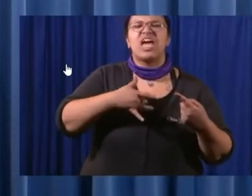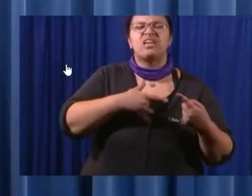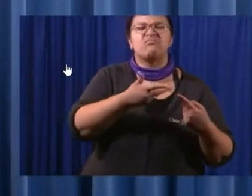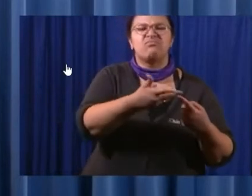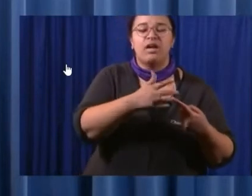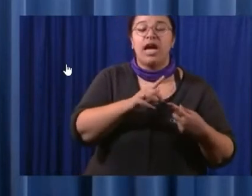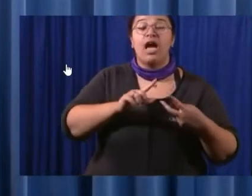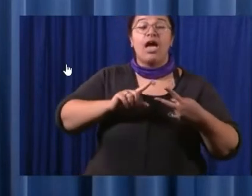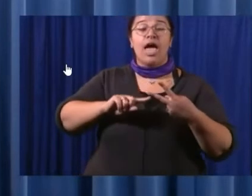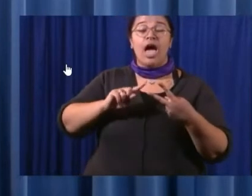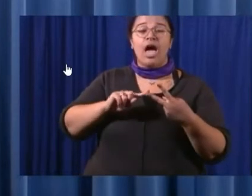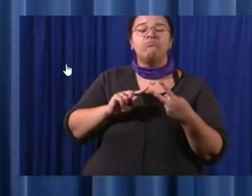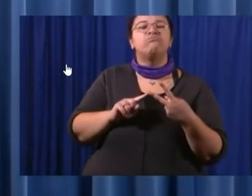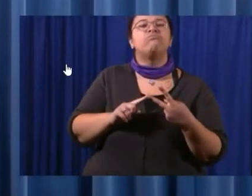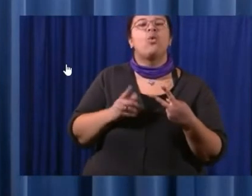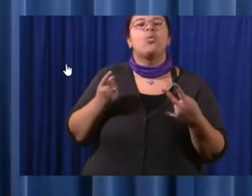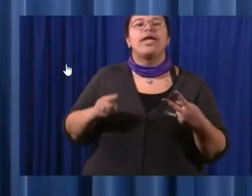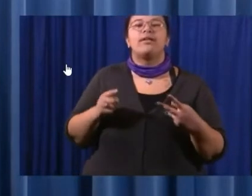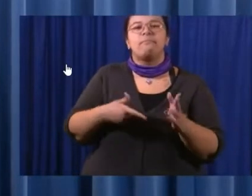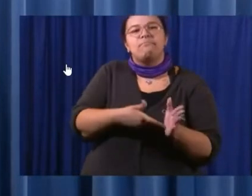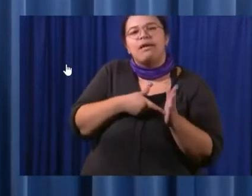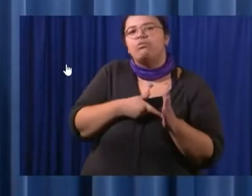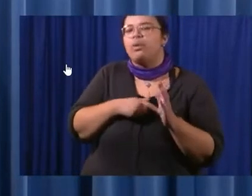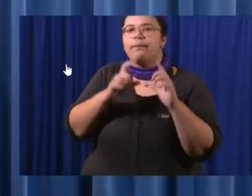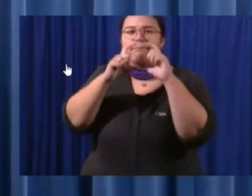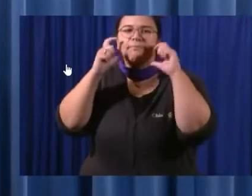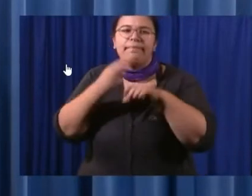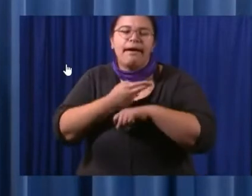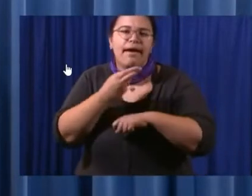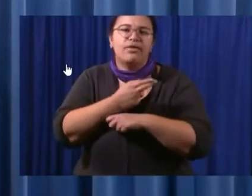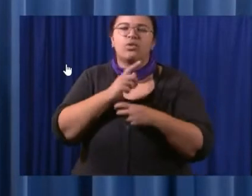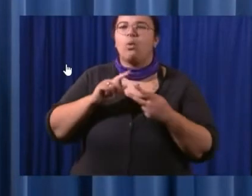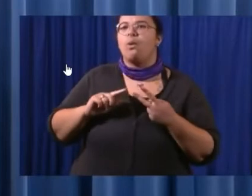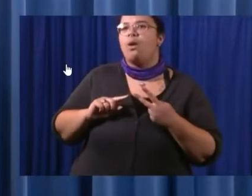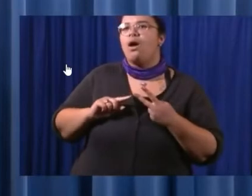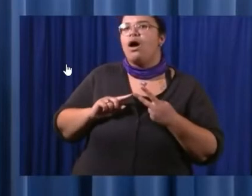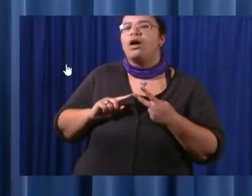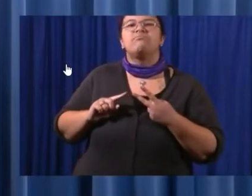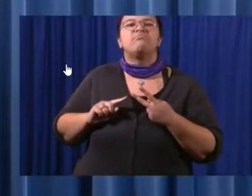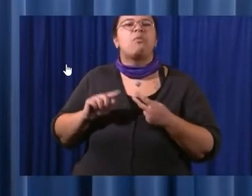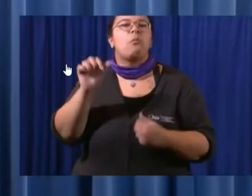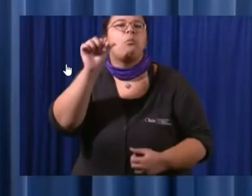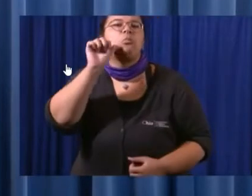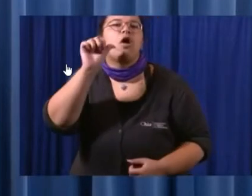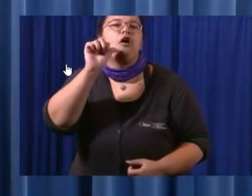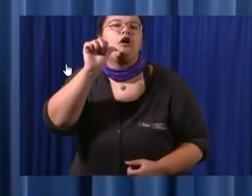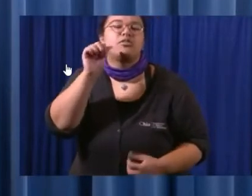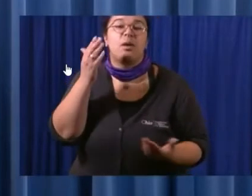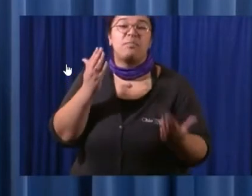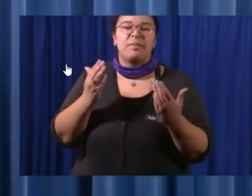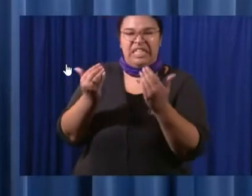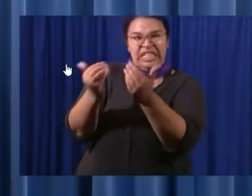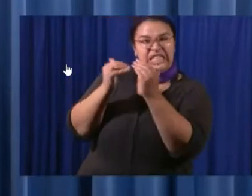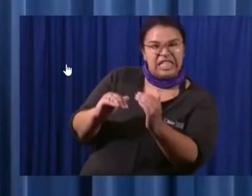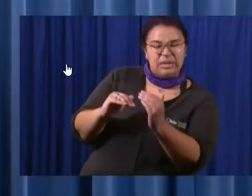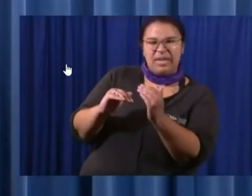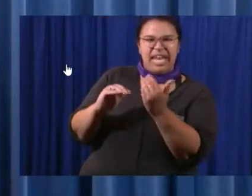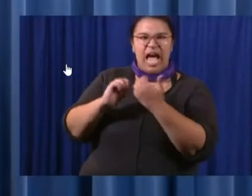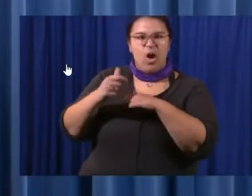reducing occupancy in bars or reducing hours at bars, you haven't addressed that, and I'm wondering if you've thought about that, if you think that's an